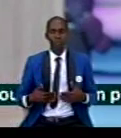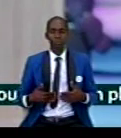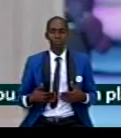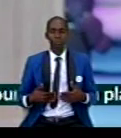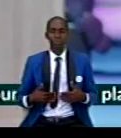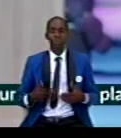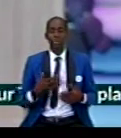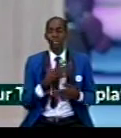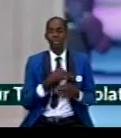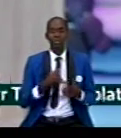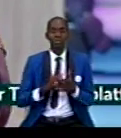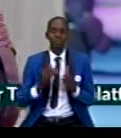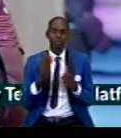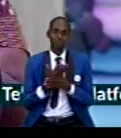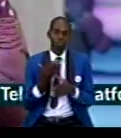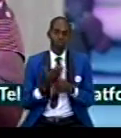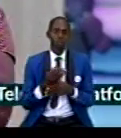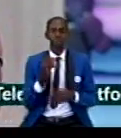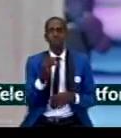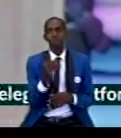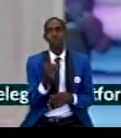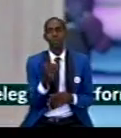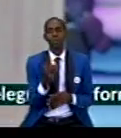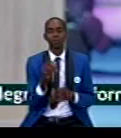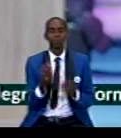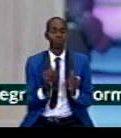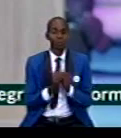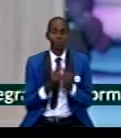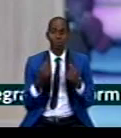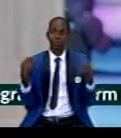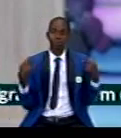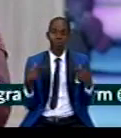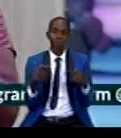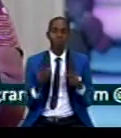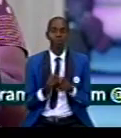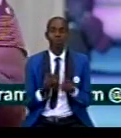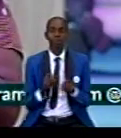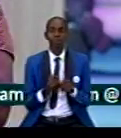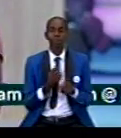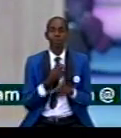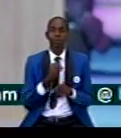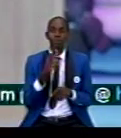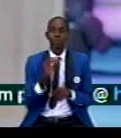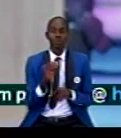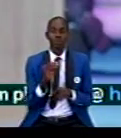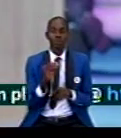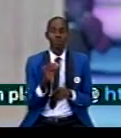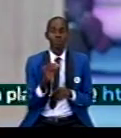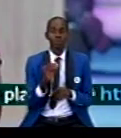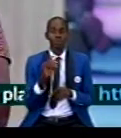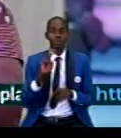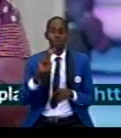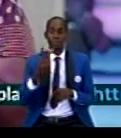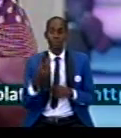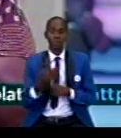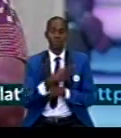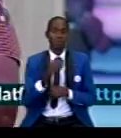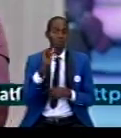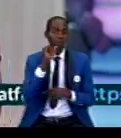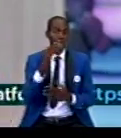painful. So the second day that I came here, the thing shoot out and begin to scratch